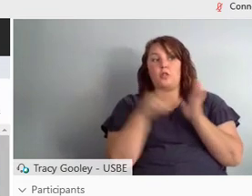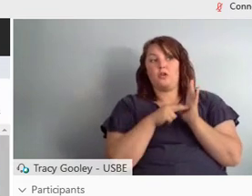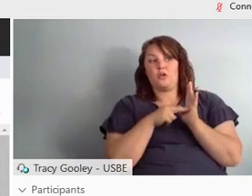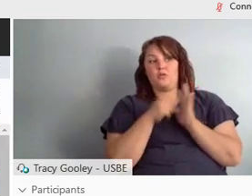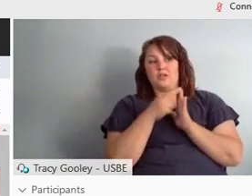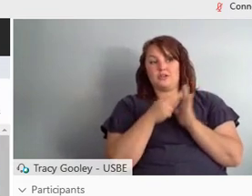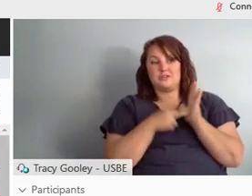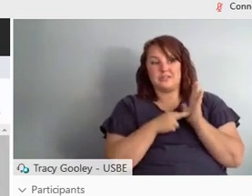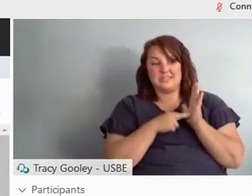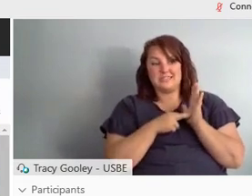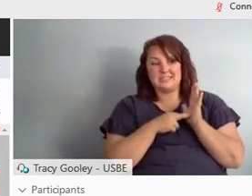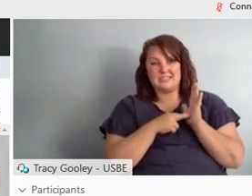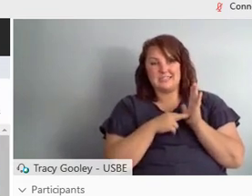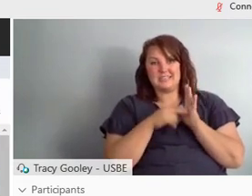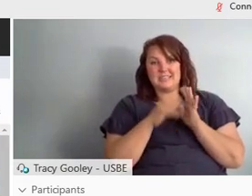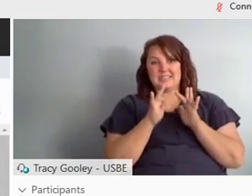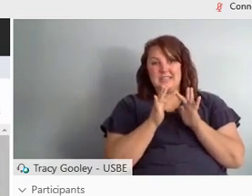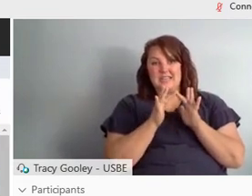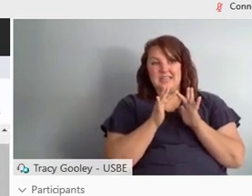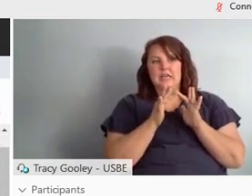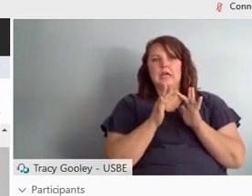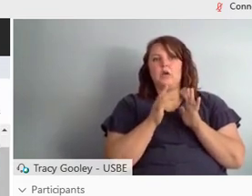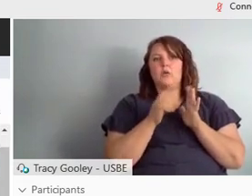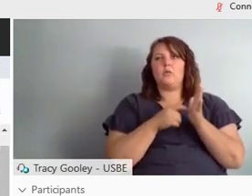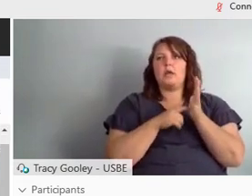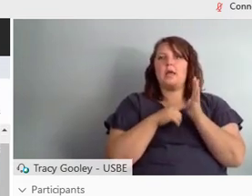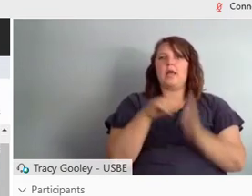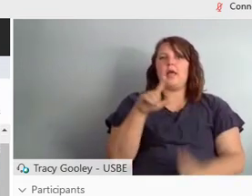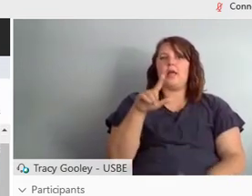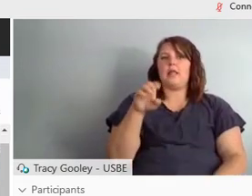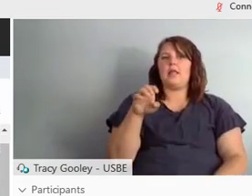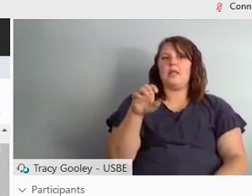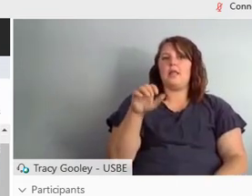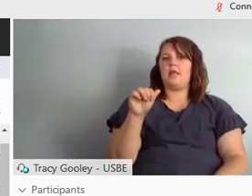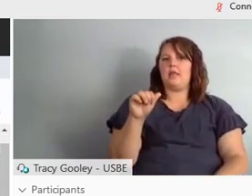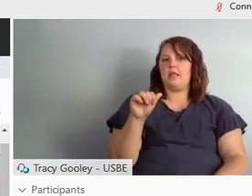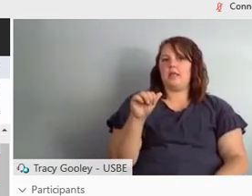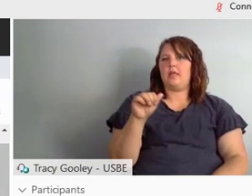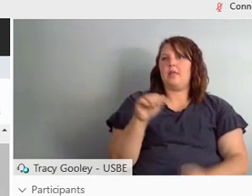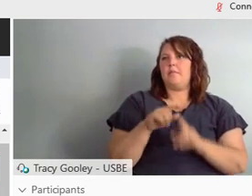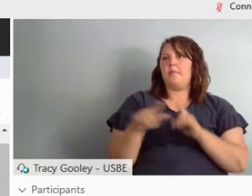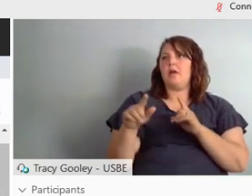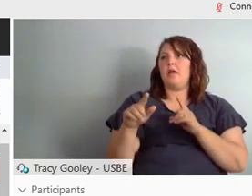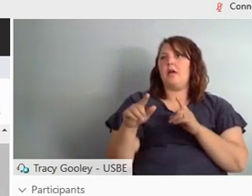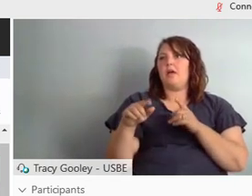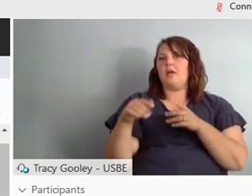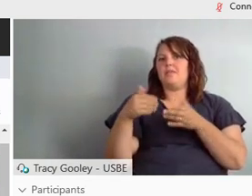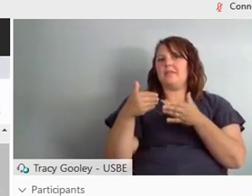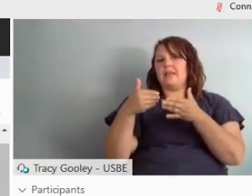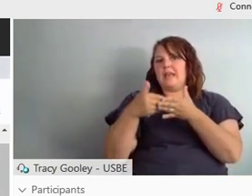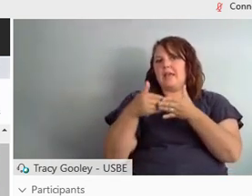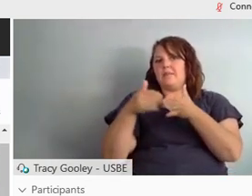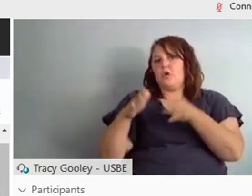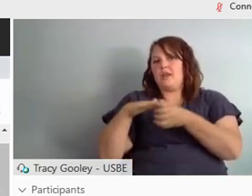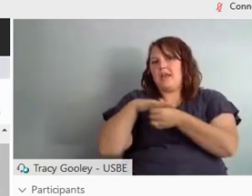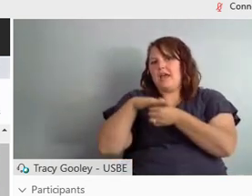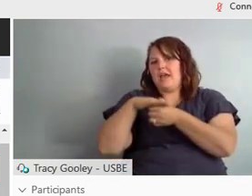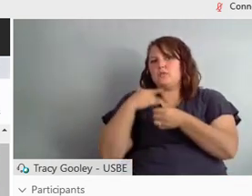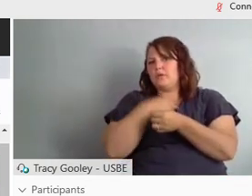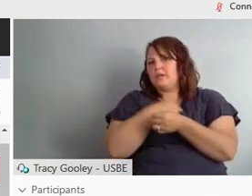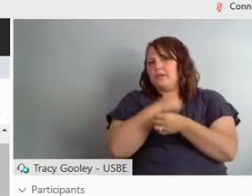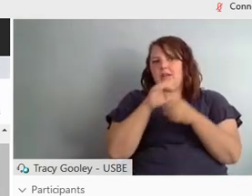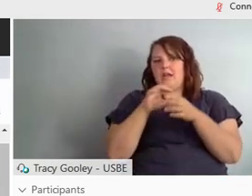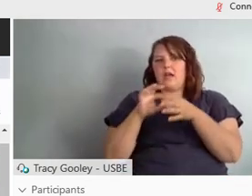at the registration site and it requires an LEA, but at the neighborhood house, we are not